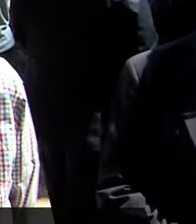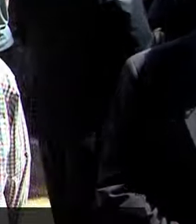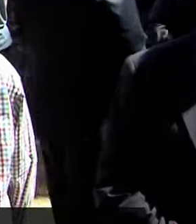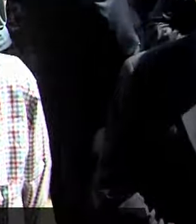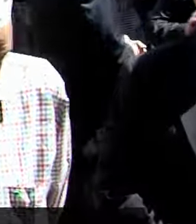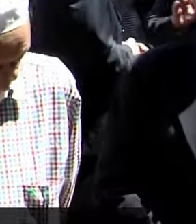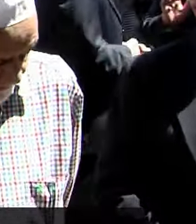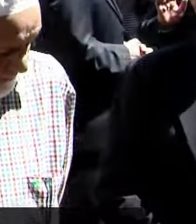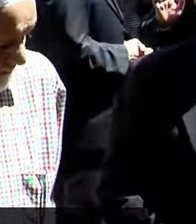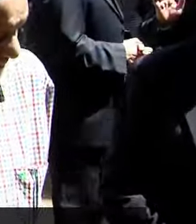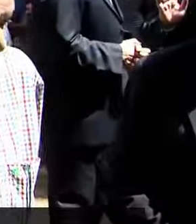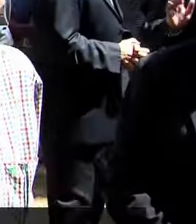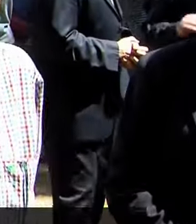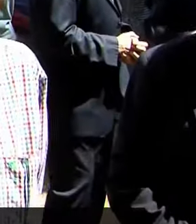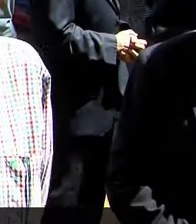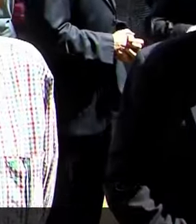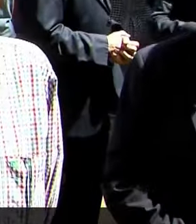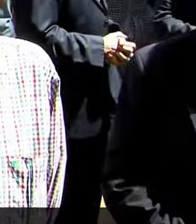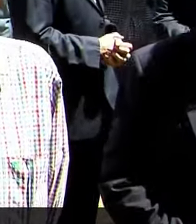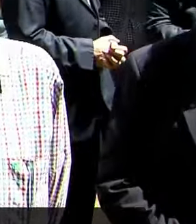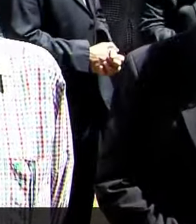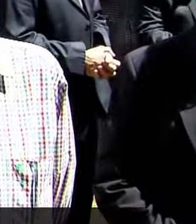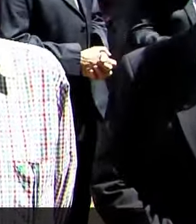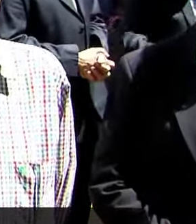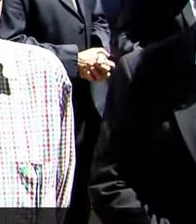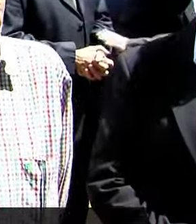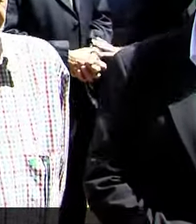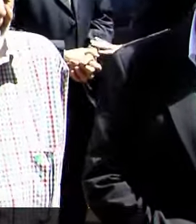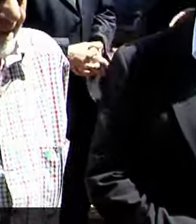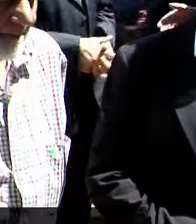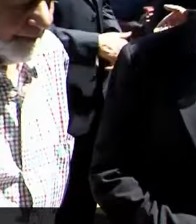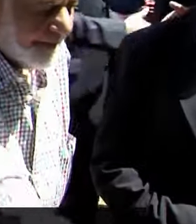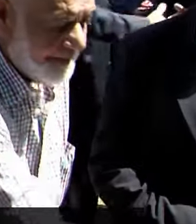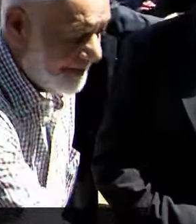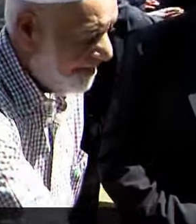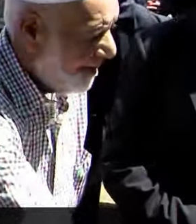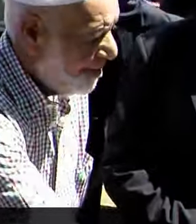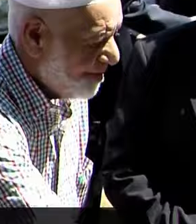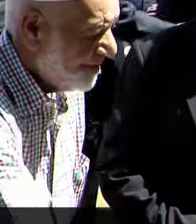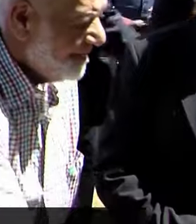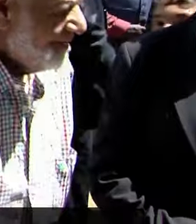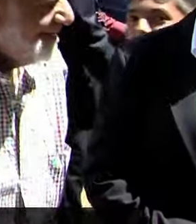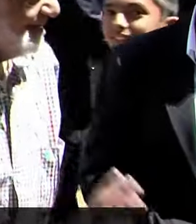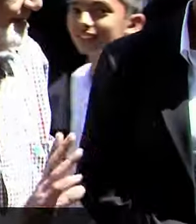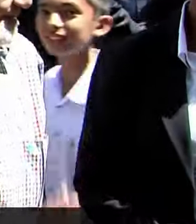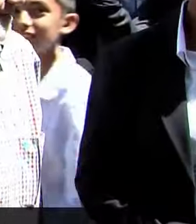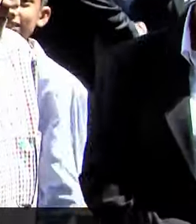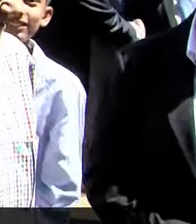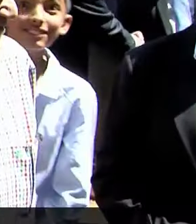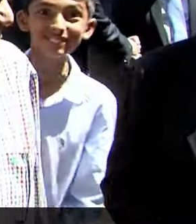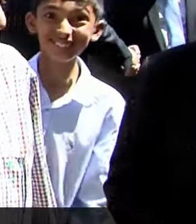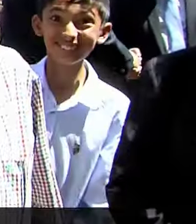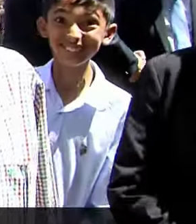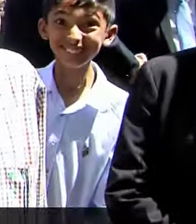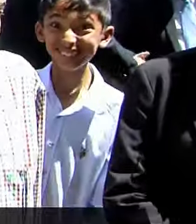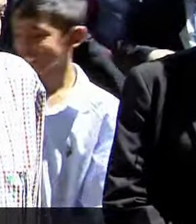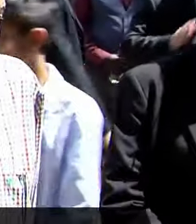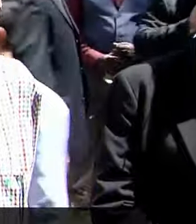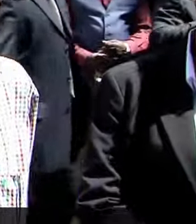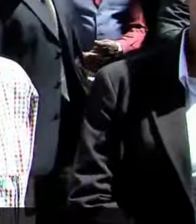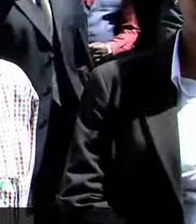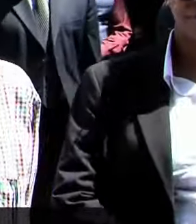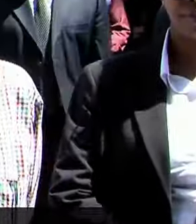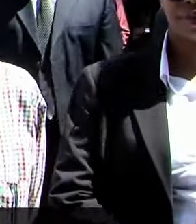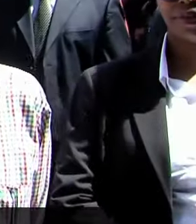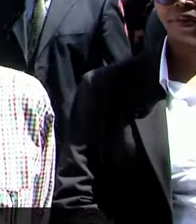emulate their contributions here. Yeah. But, you know, they deserve